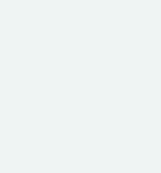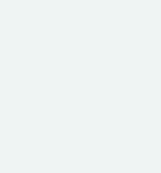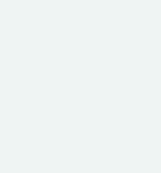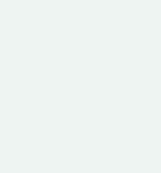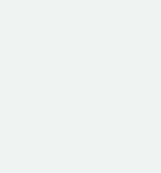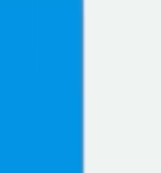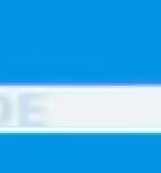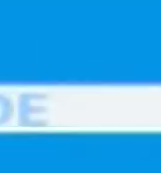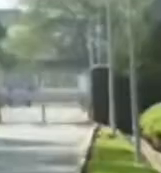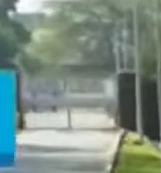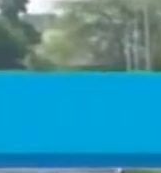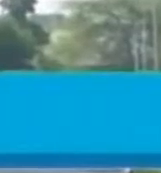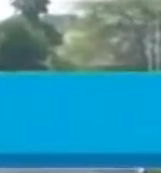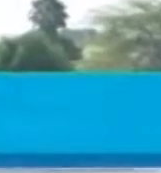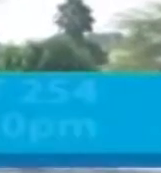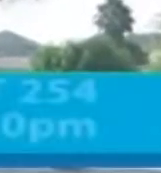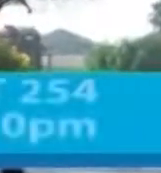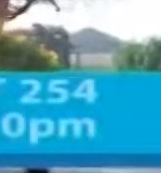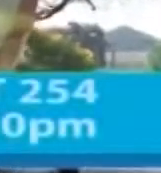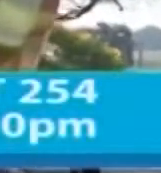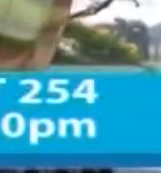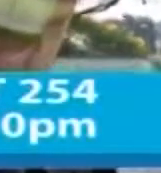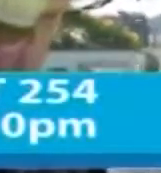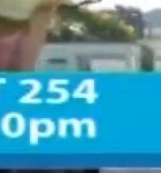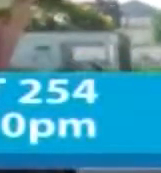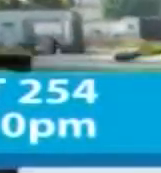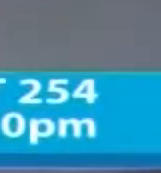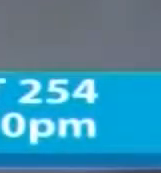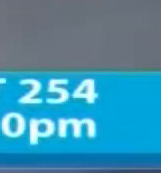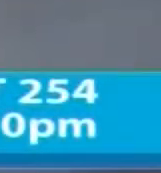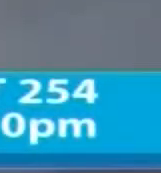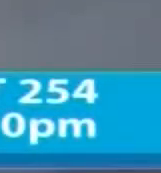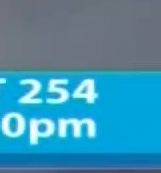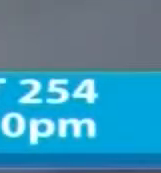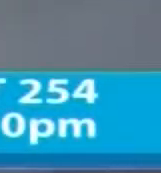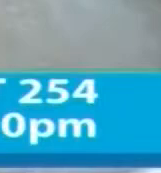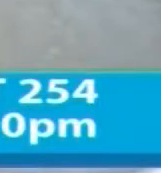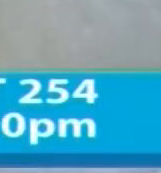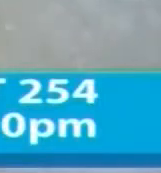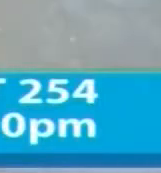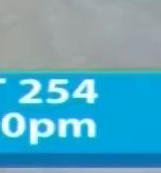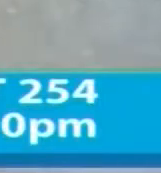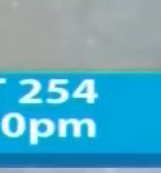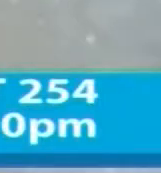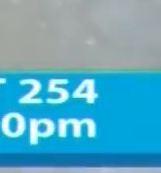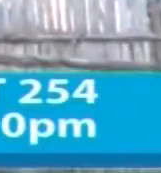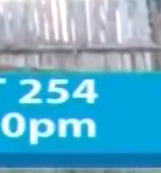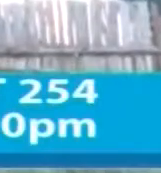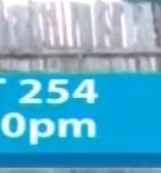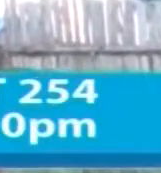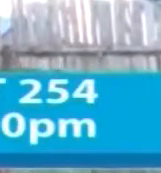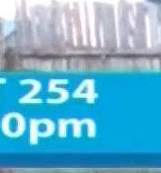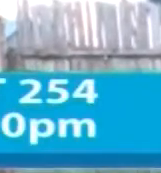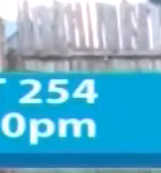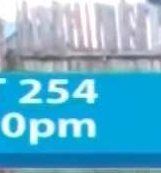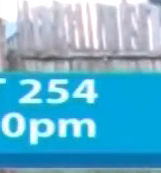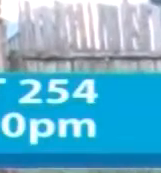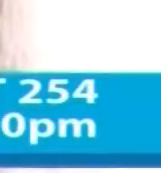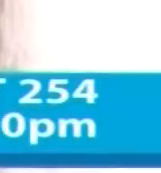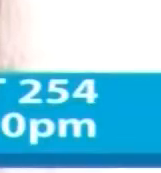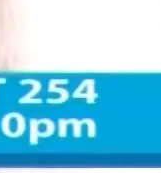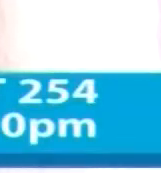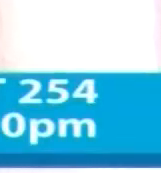On the next episode. Mwangaza wa kiwanda cha New KCC ulikuwa umedidimia kwa miaka